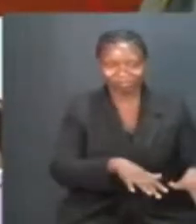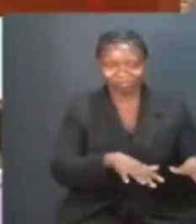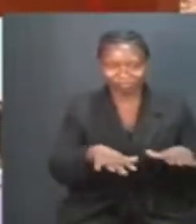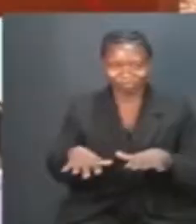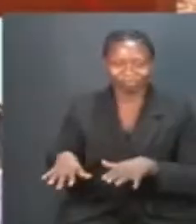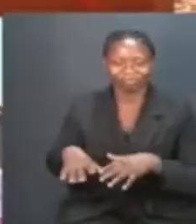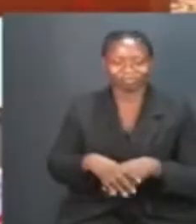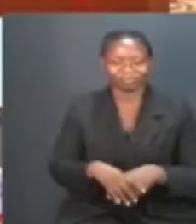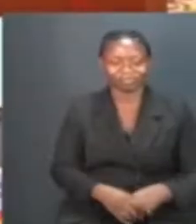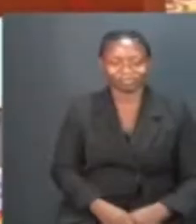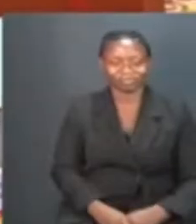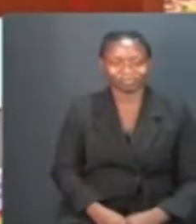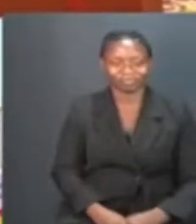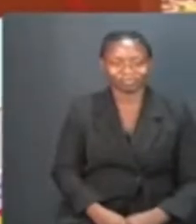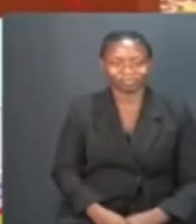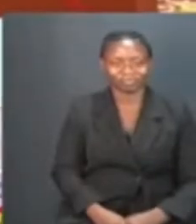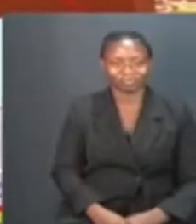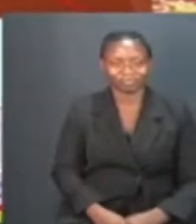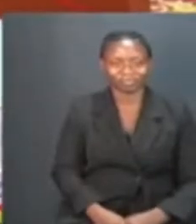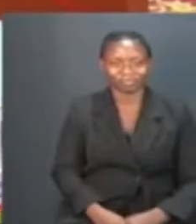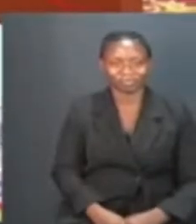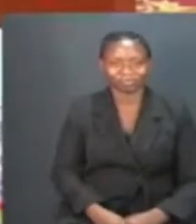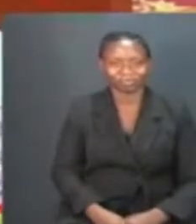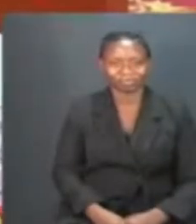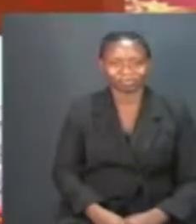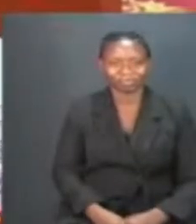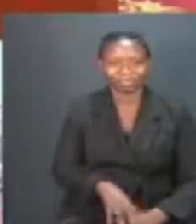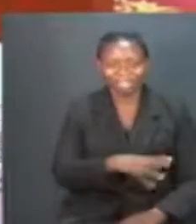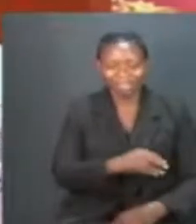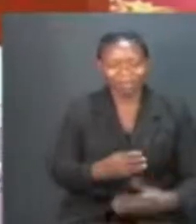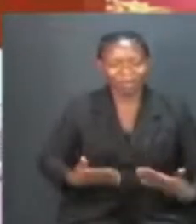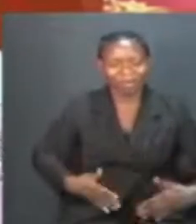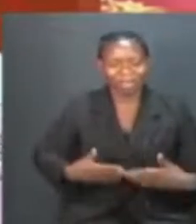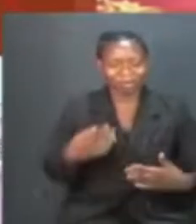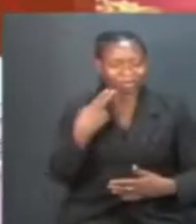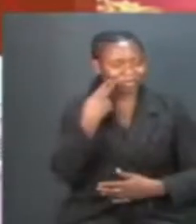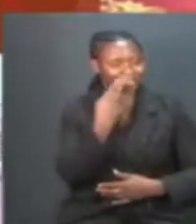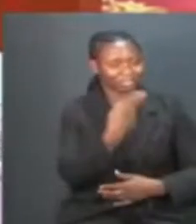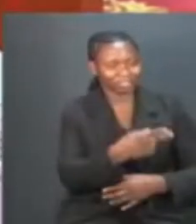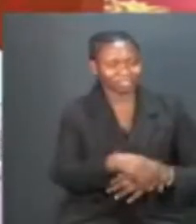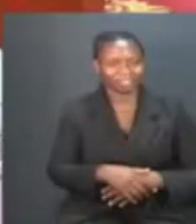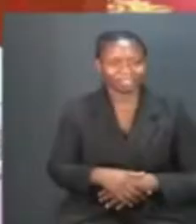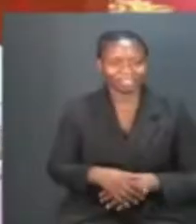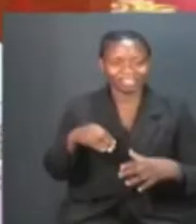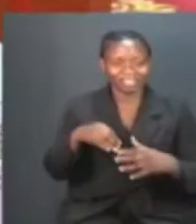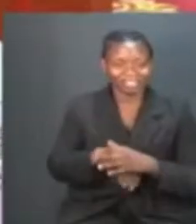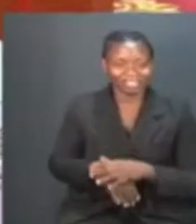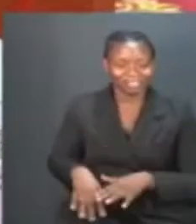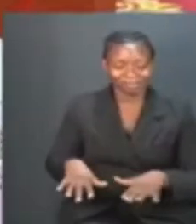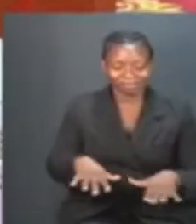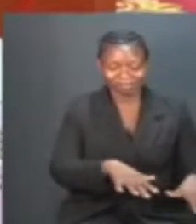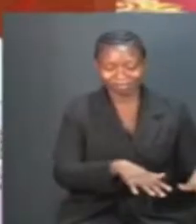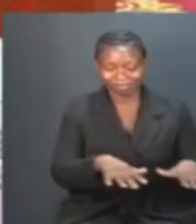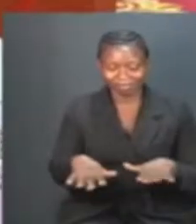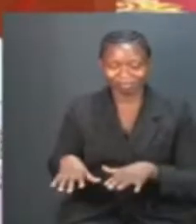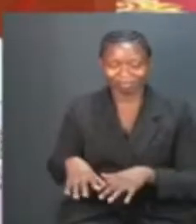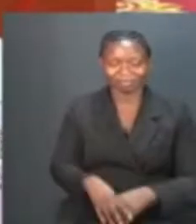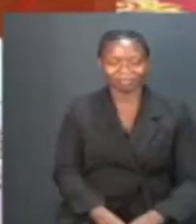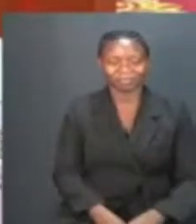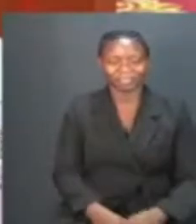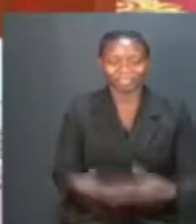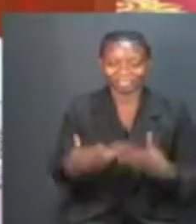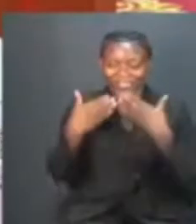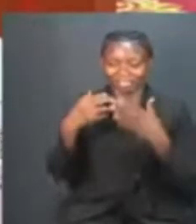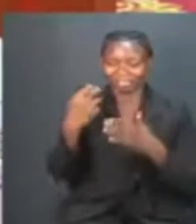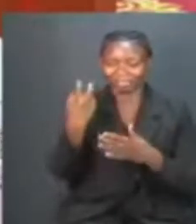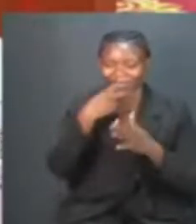been used for, and Nanantona will be happy to see him cladded in the proverbial smock. So thank you